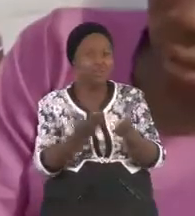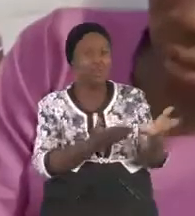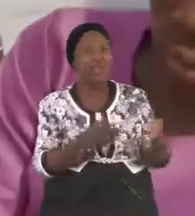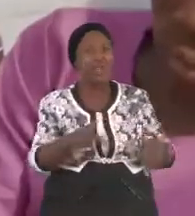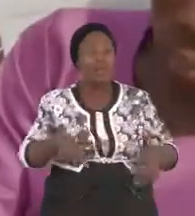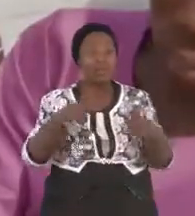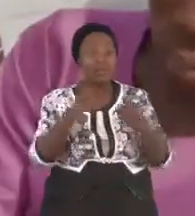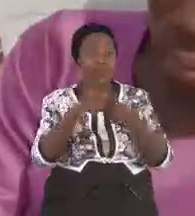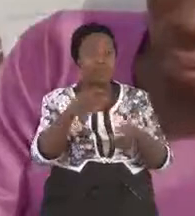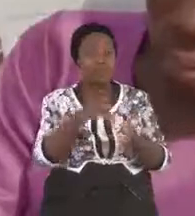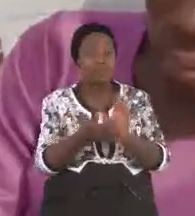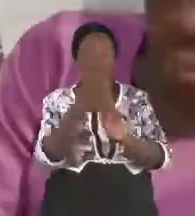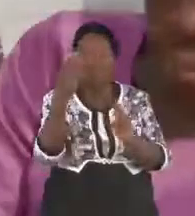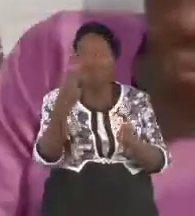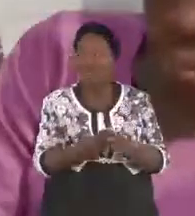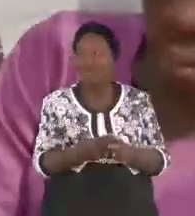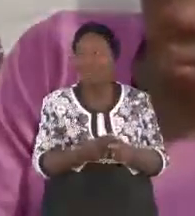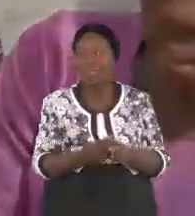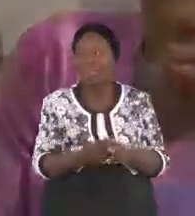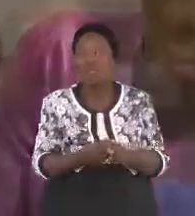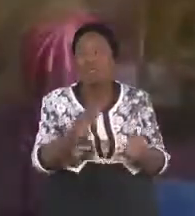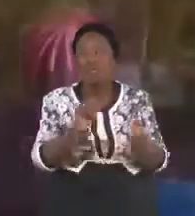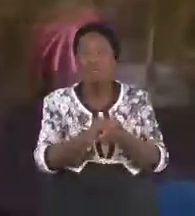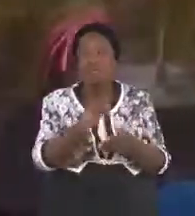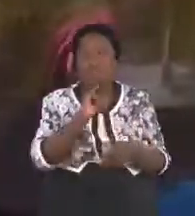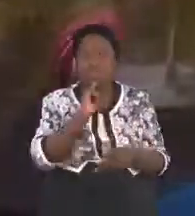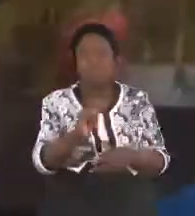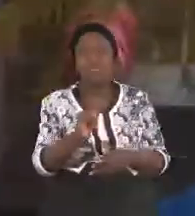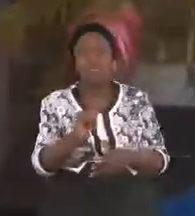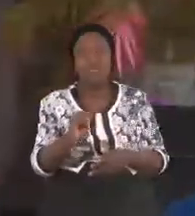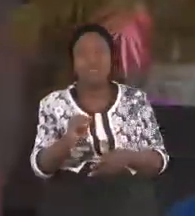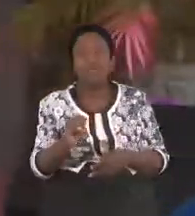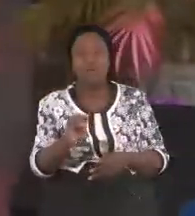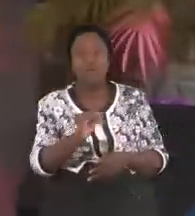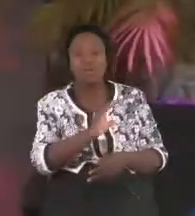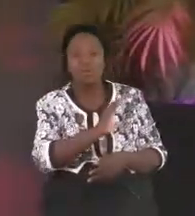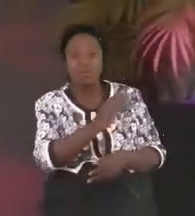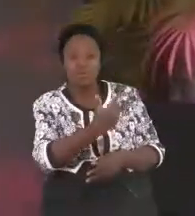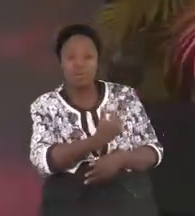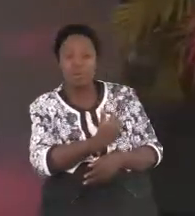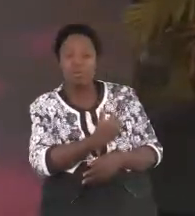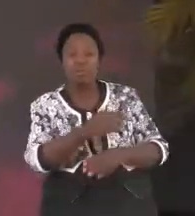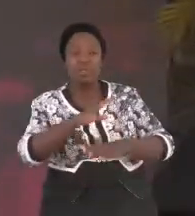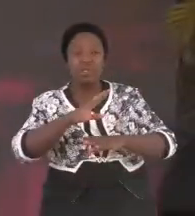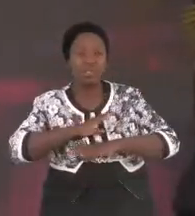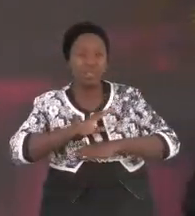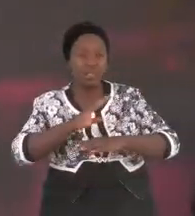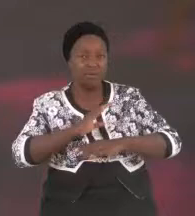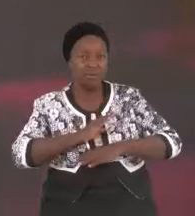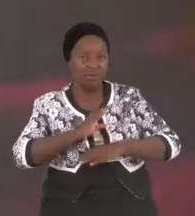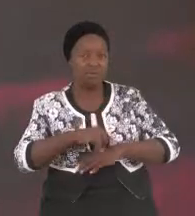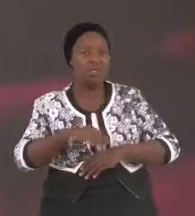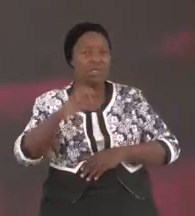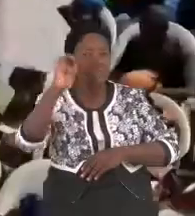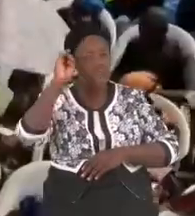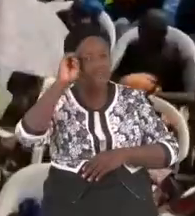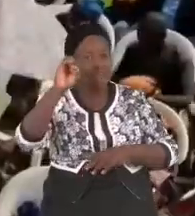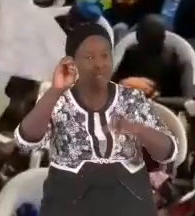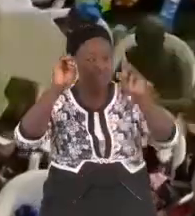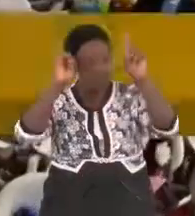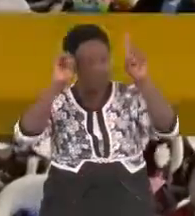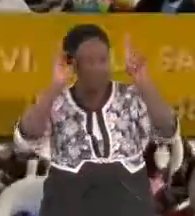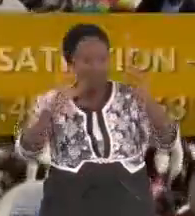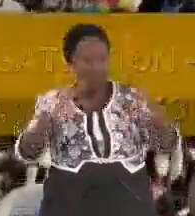for soul satiation, soul satisfaction. It will satisfy your soul.